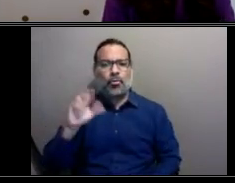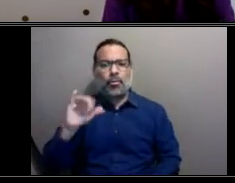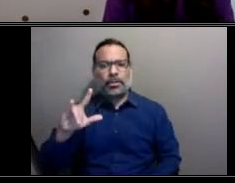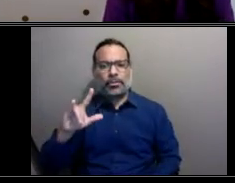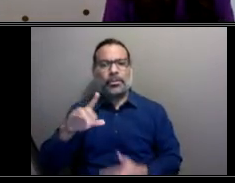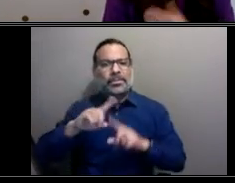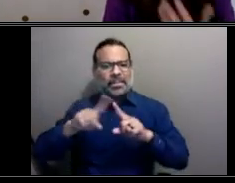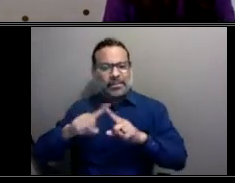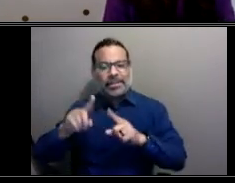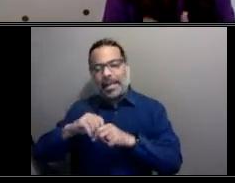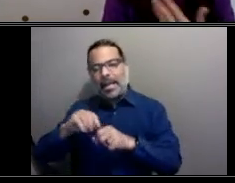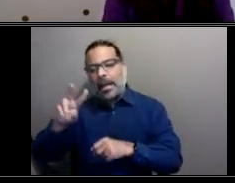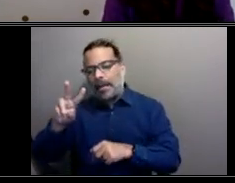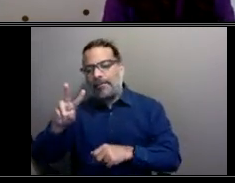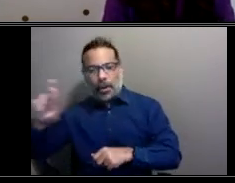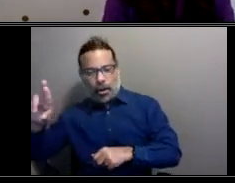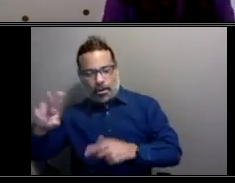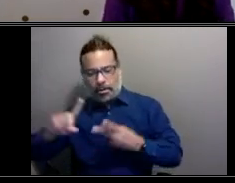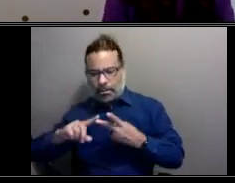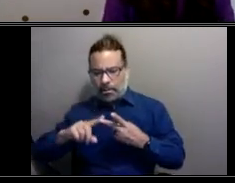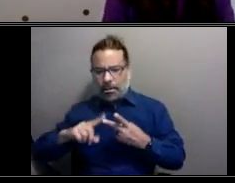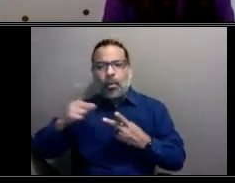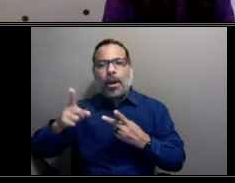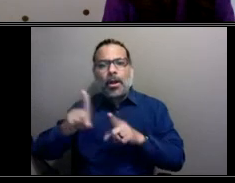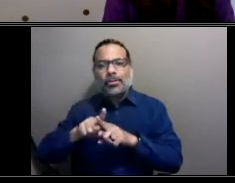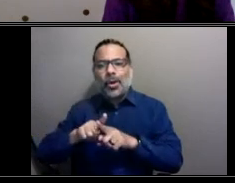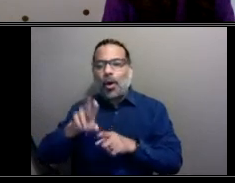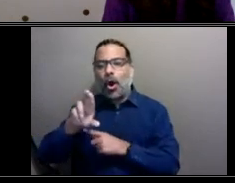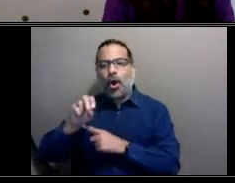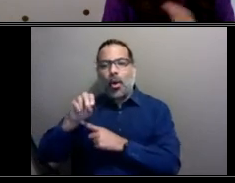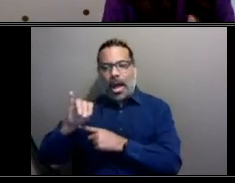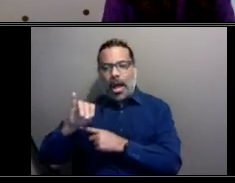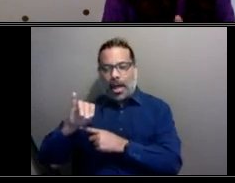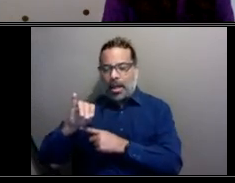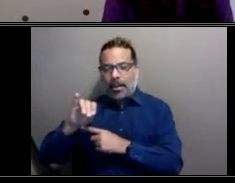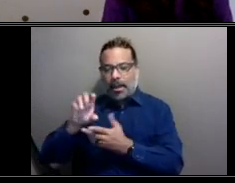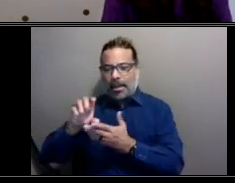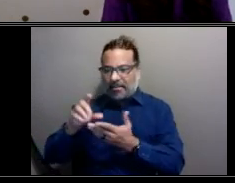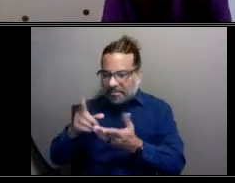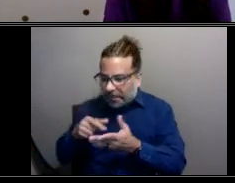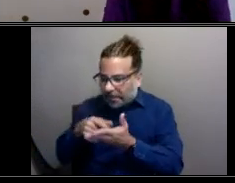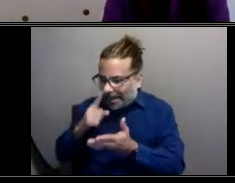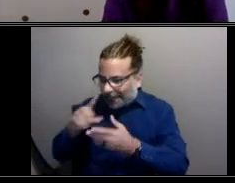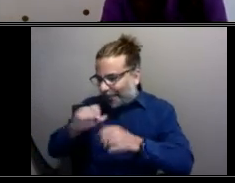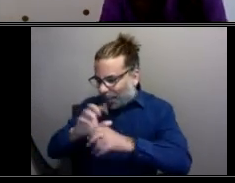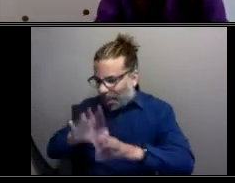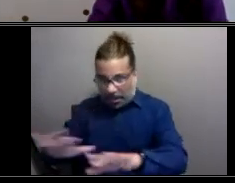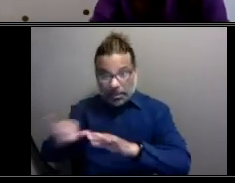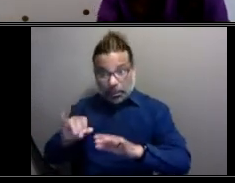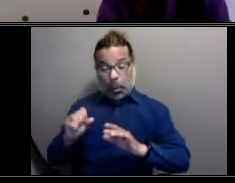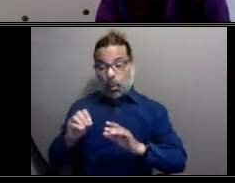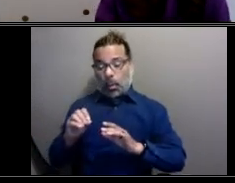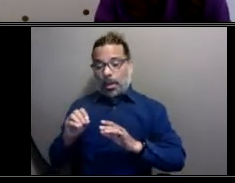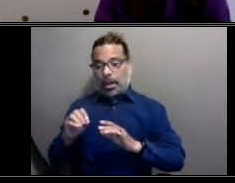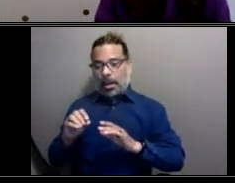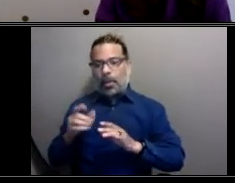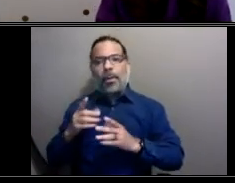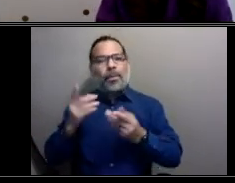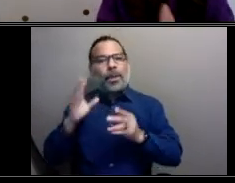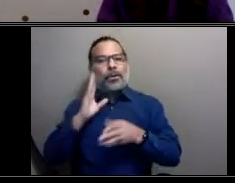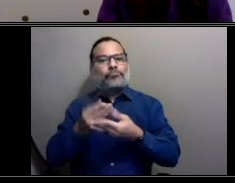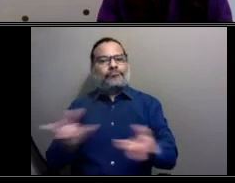rehabilitation services, and one on return on investment of VR services. So we'd be happy to share those with our